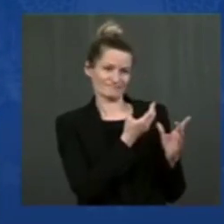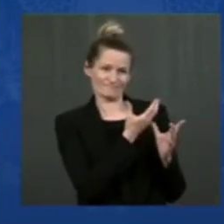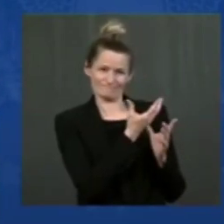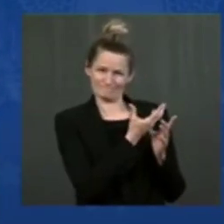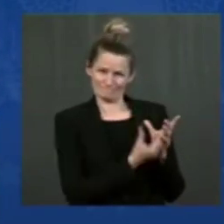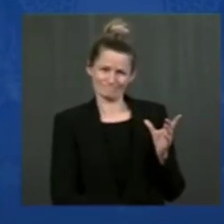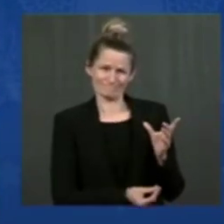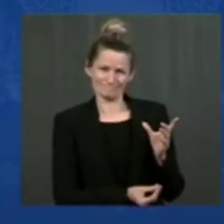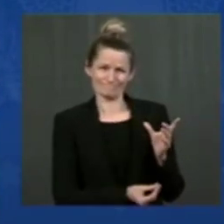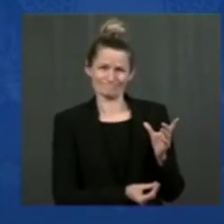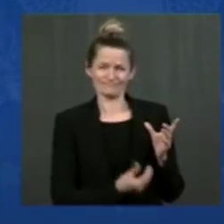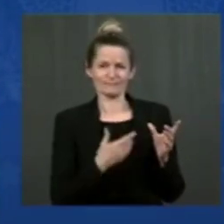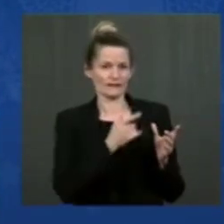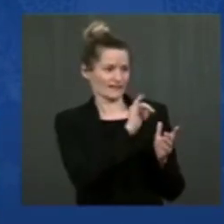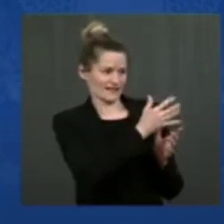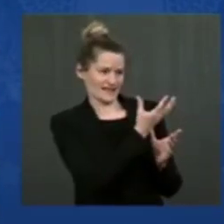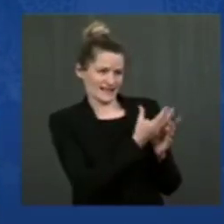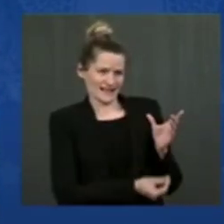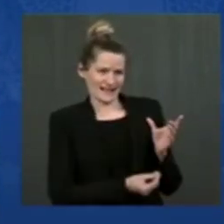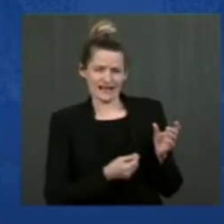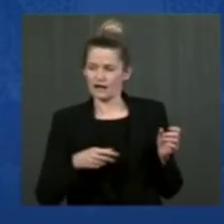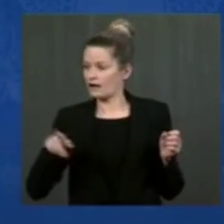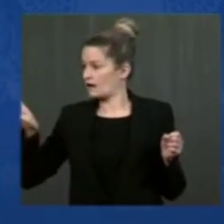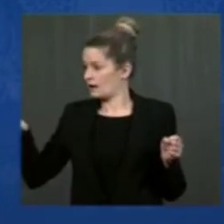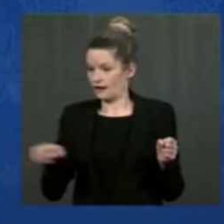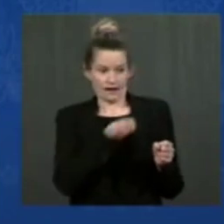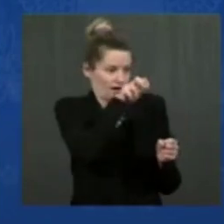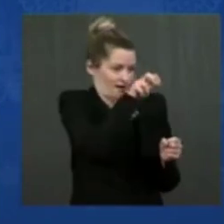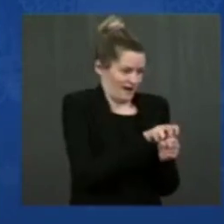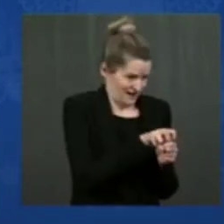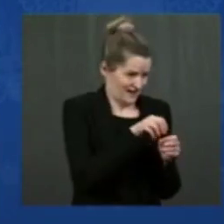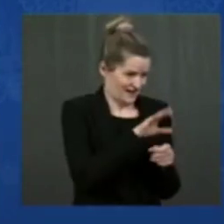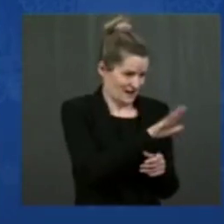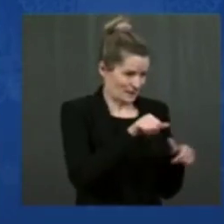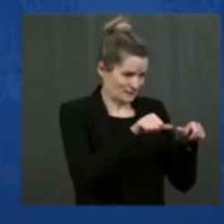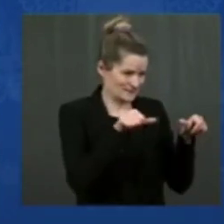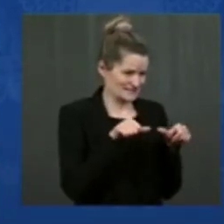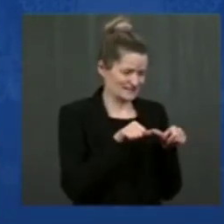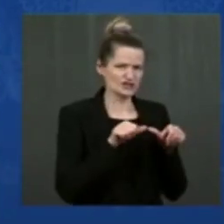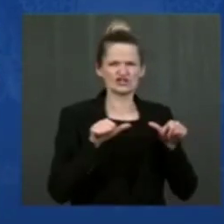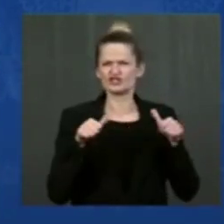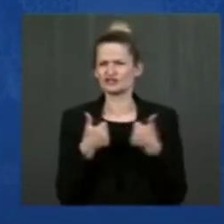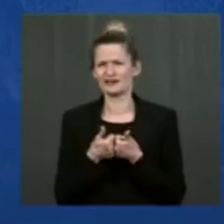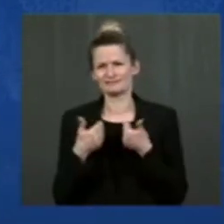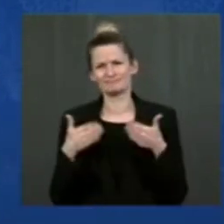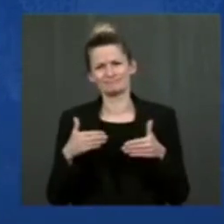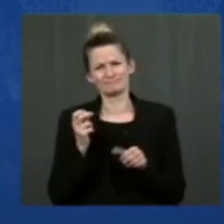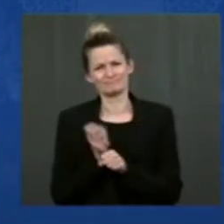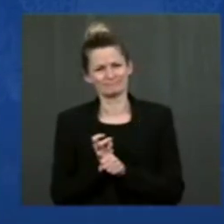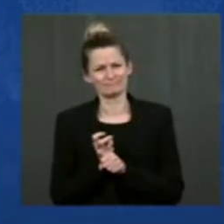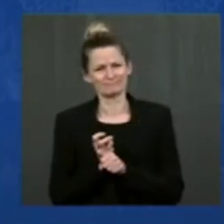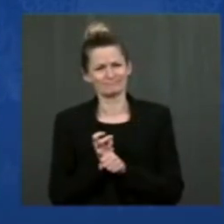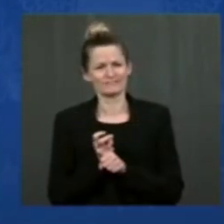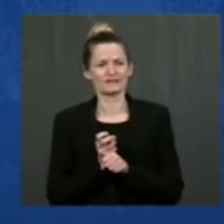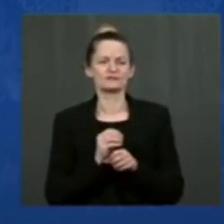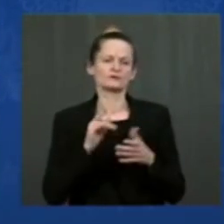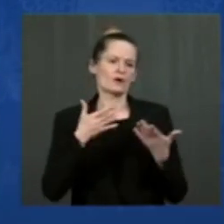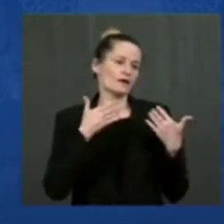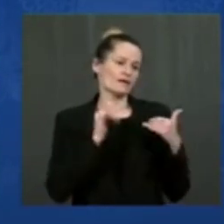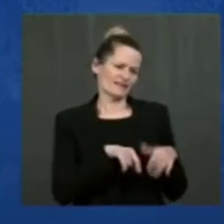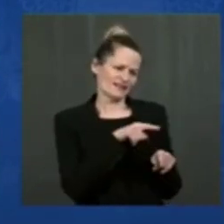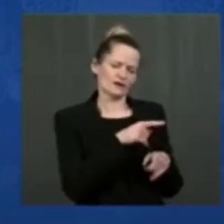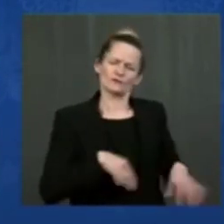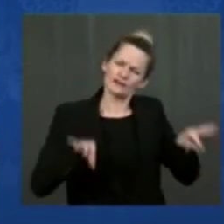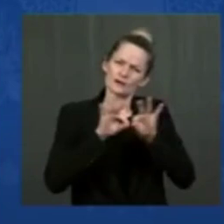position, but it's a critical moment in labor's history. There's no question about that. She's the right person for this job, and she's the right person to